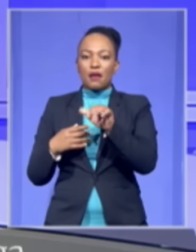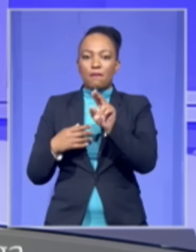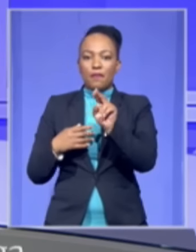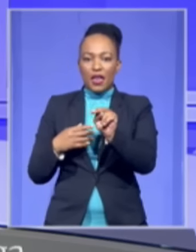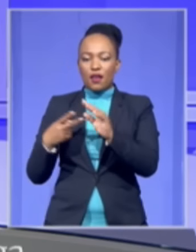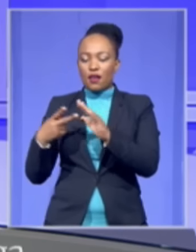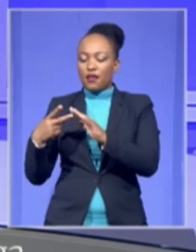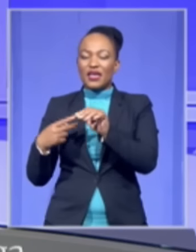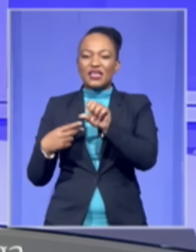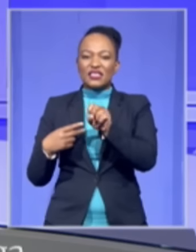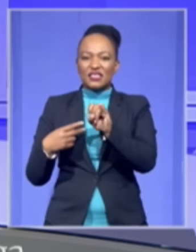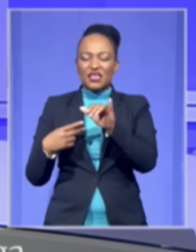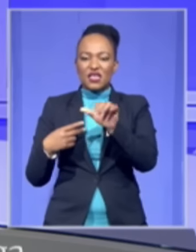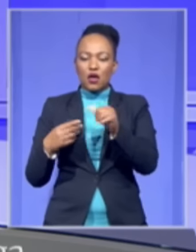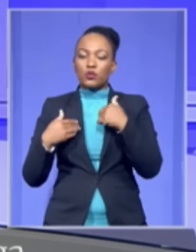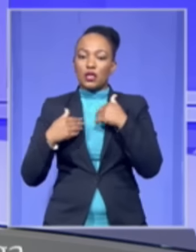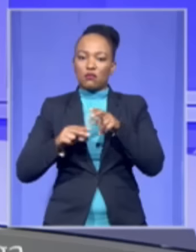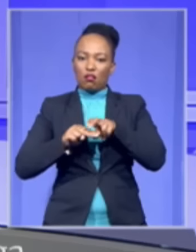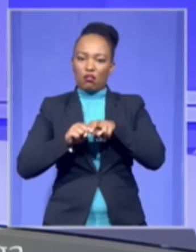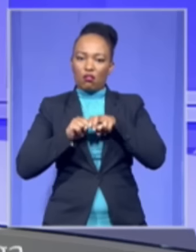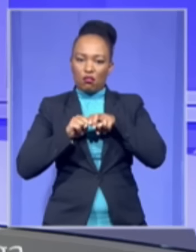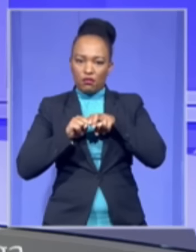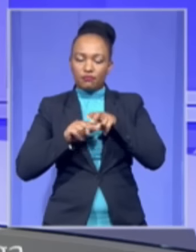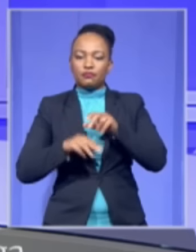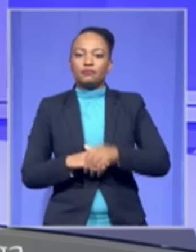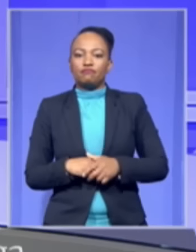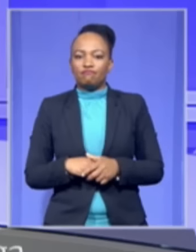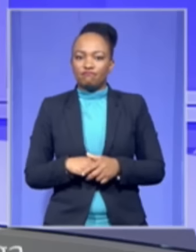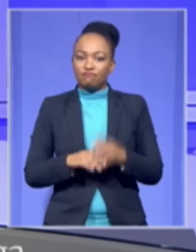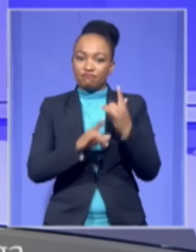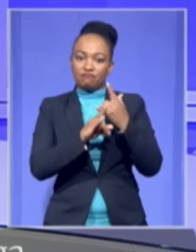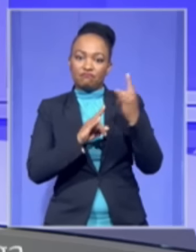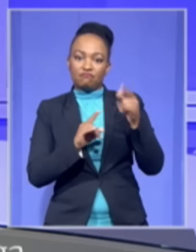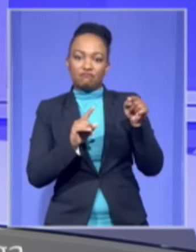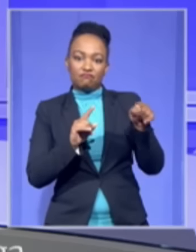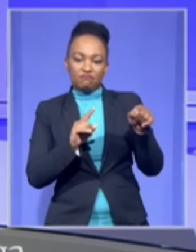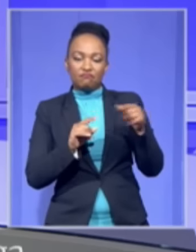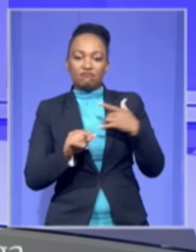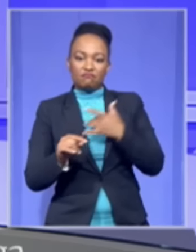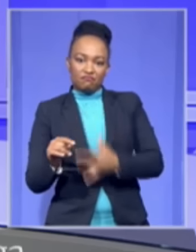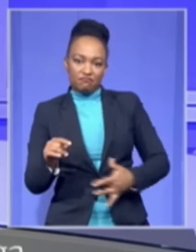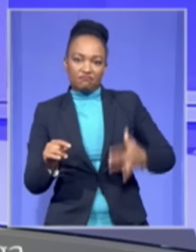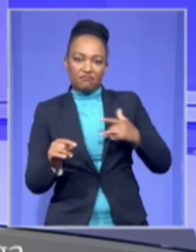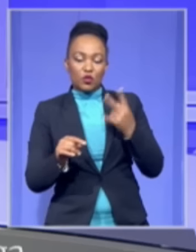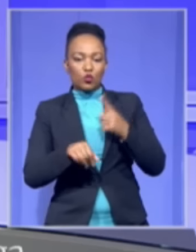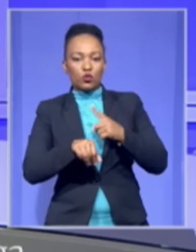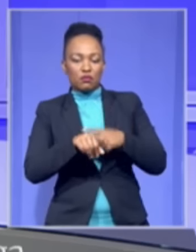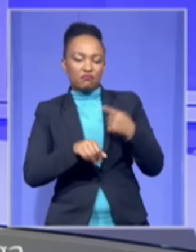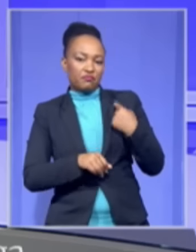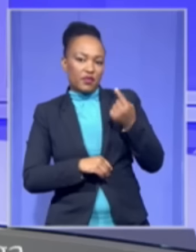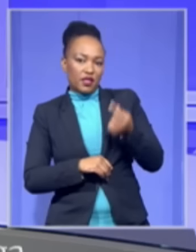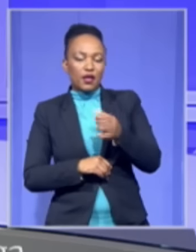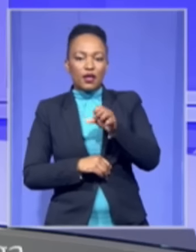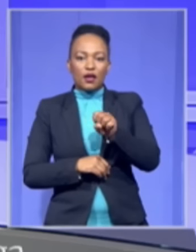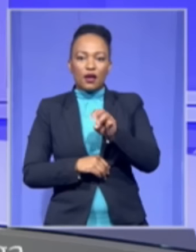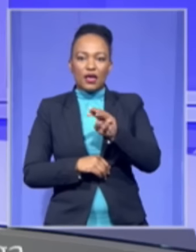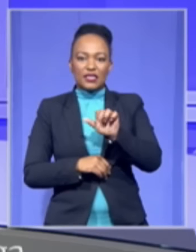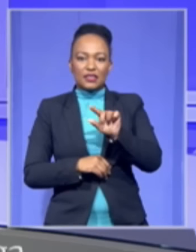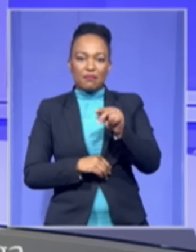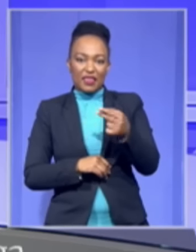Siakolisi o tlileng go simolola kwa bankeng. Mofenyi wa sejana sa lefatshe makgetlo a le mabedi kwa ga Smith o tlile